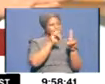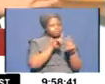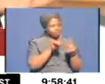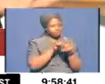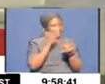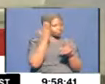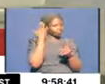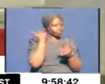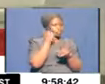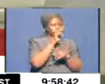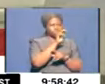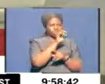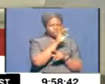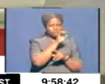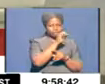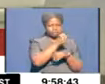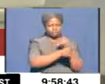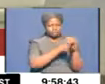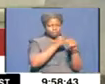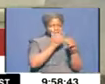years ago?